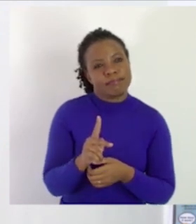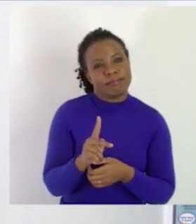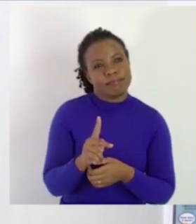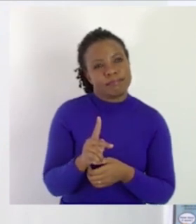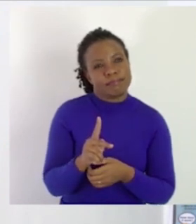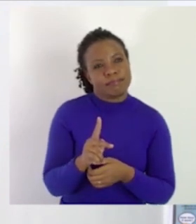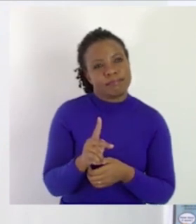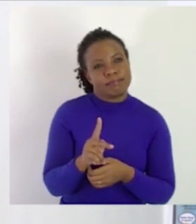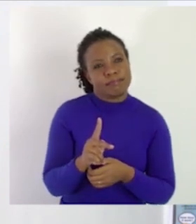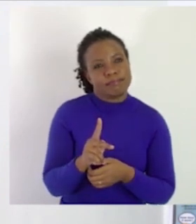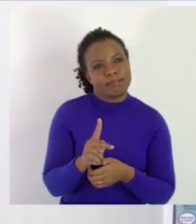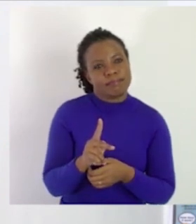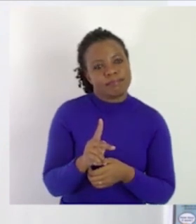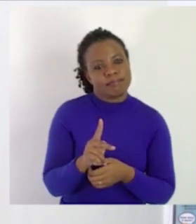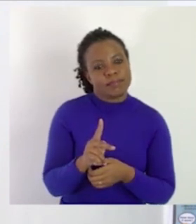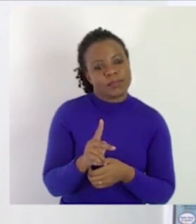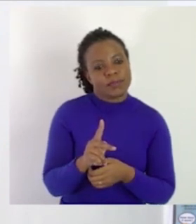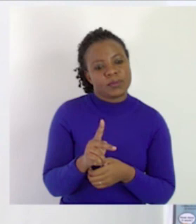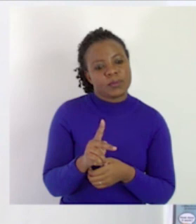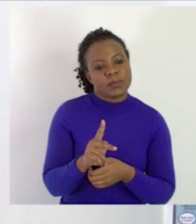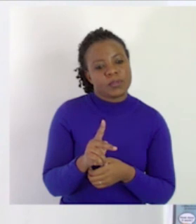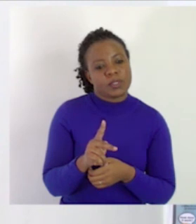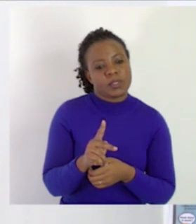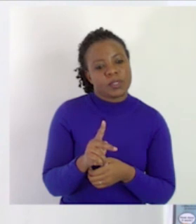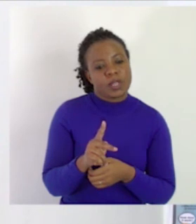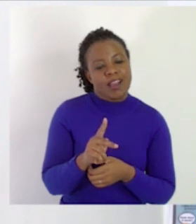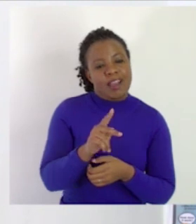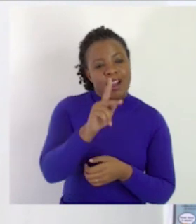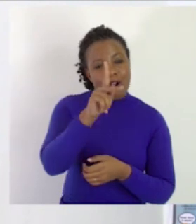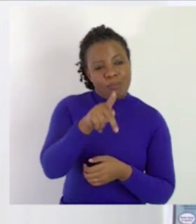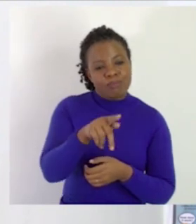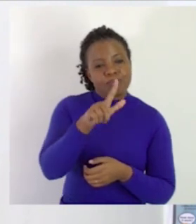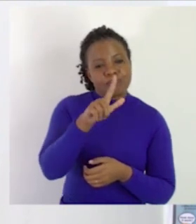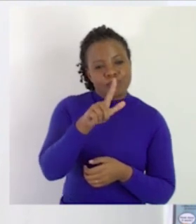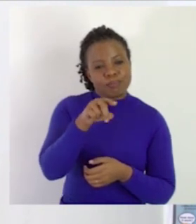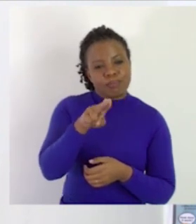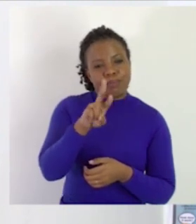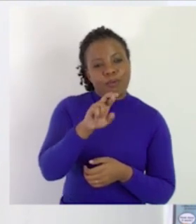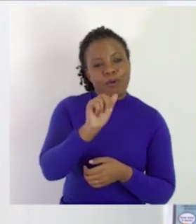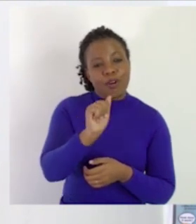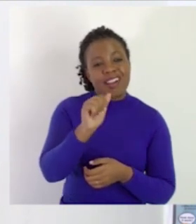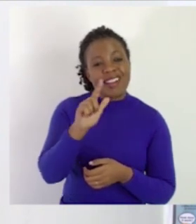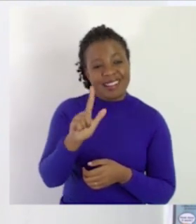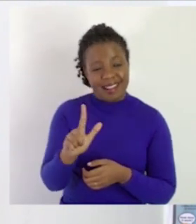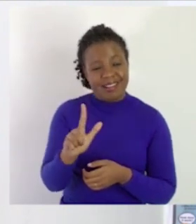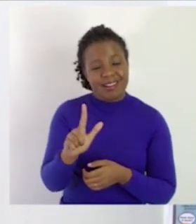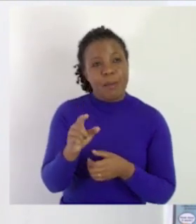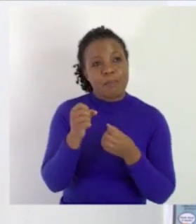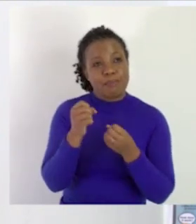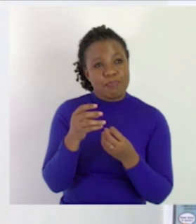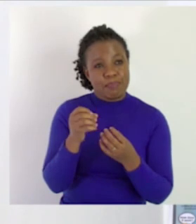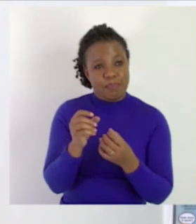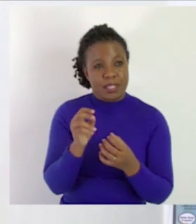the plurals which are uncountable, like the word mice,